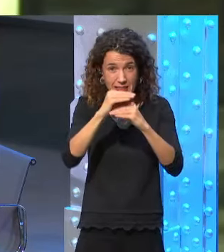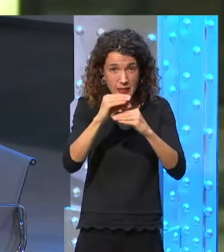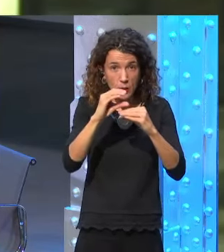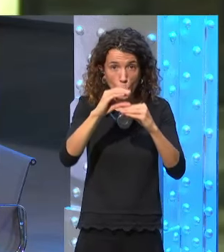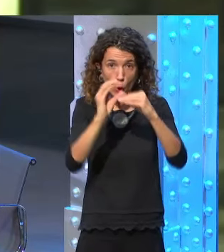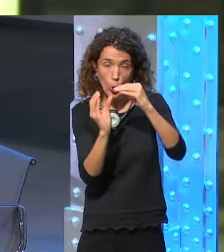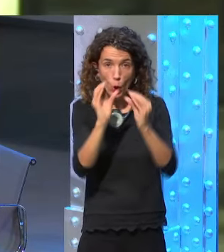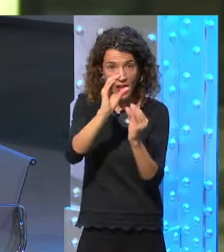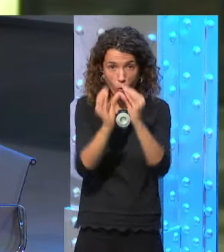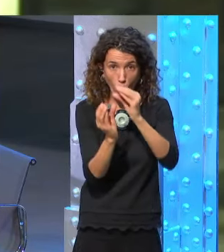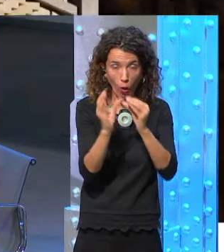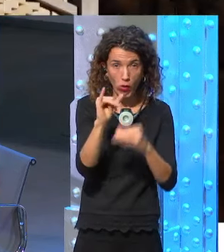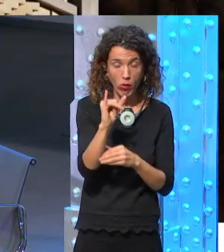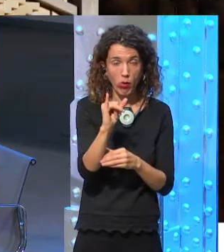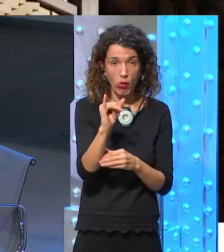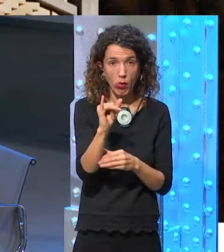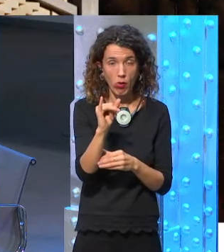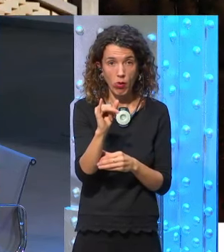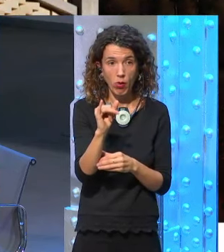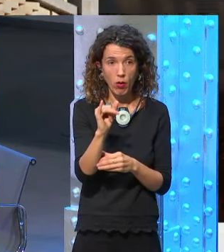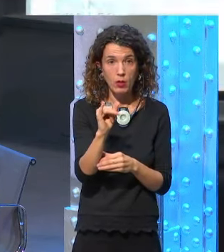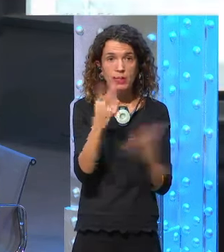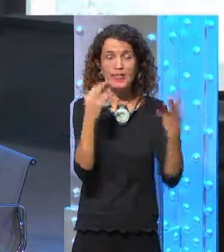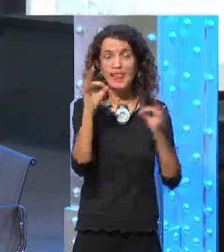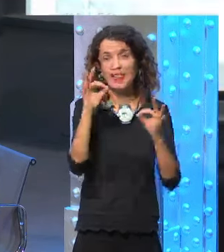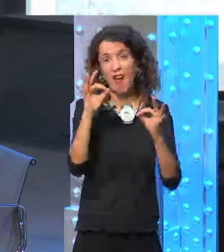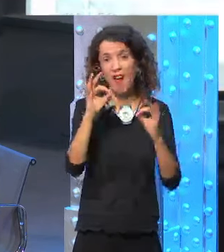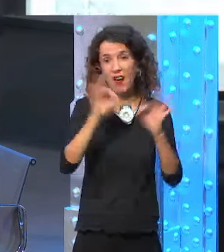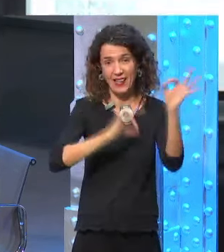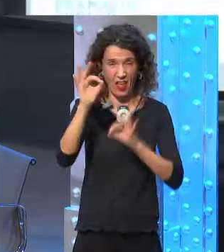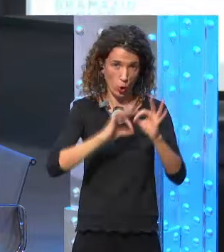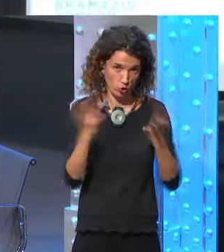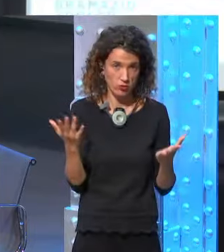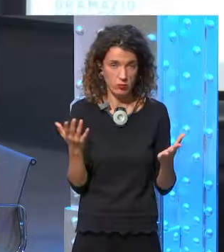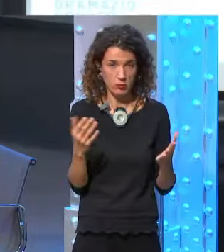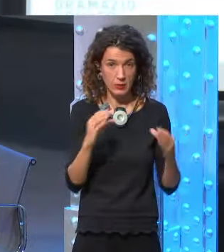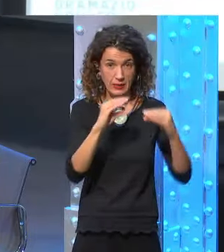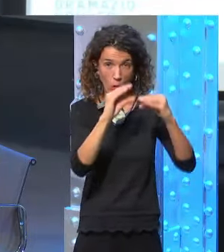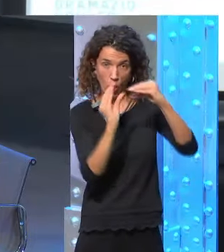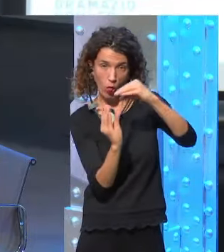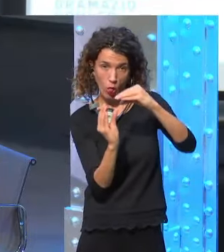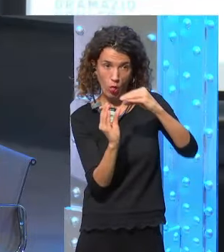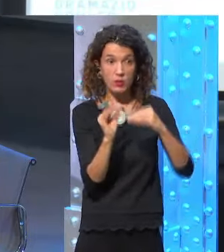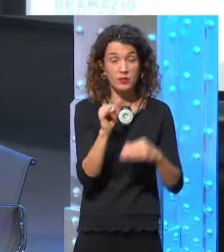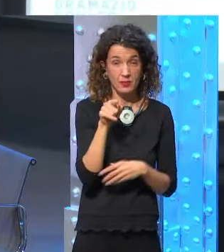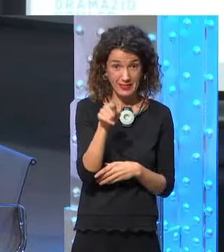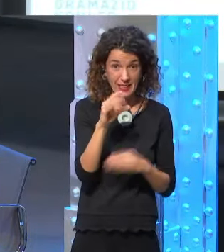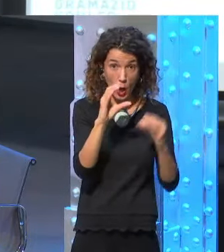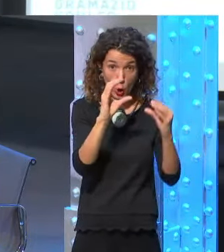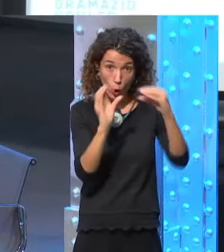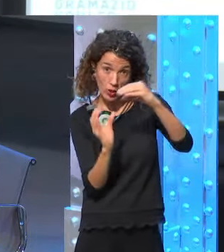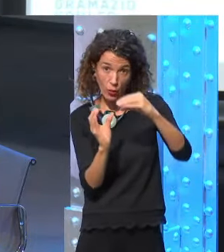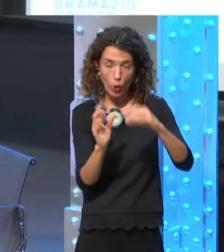direction. And so it's only the rotation of the bricks that actually gives you this impression of these